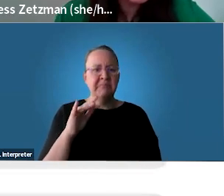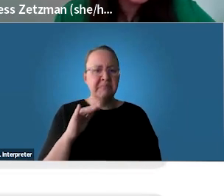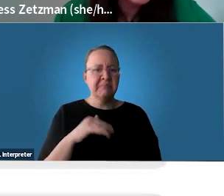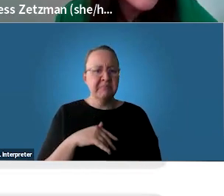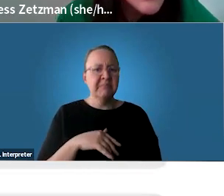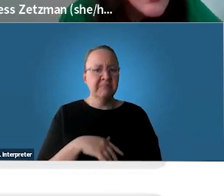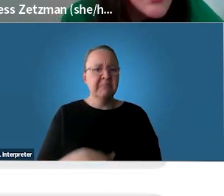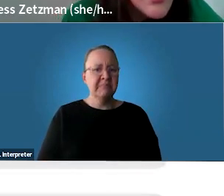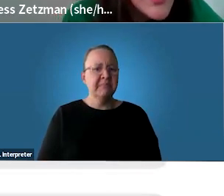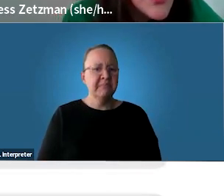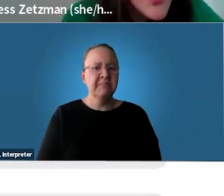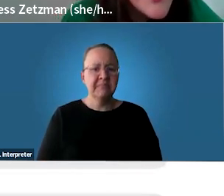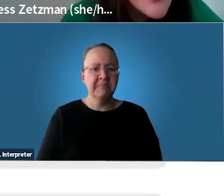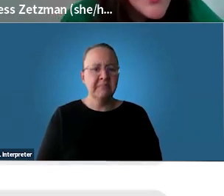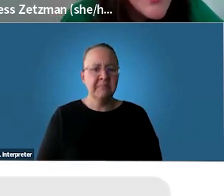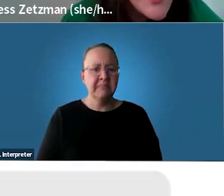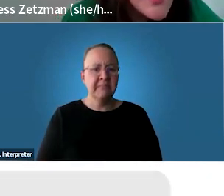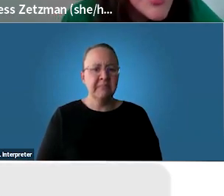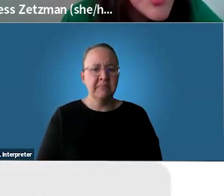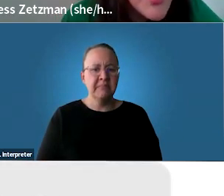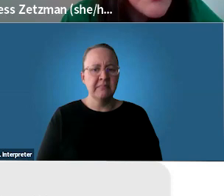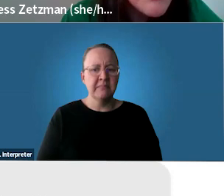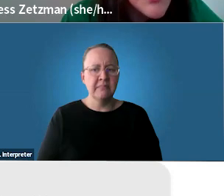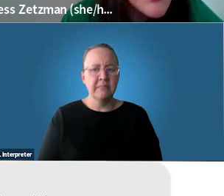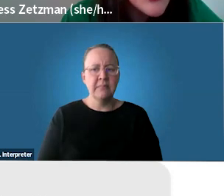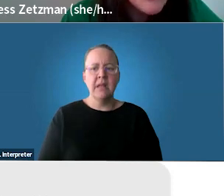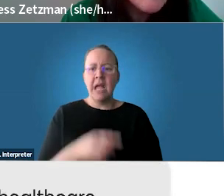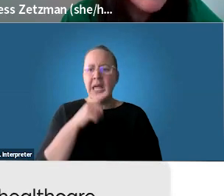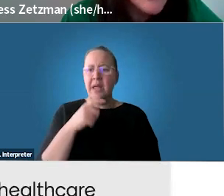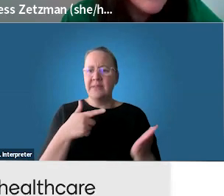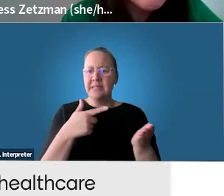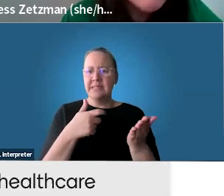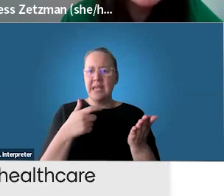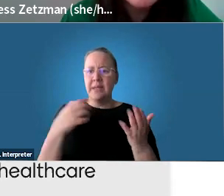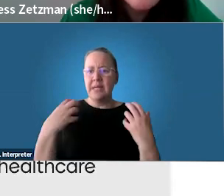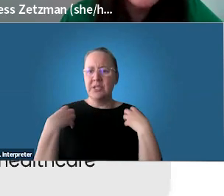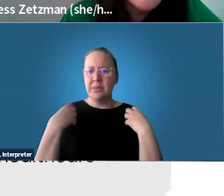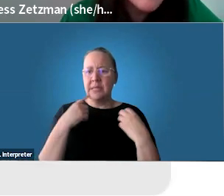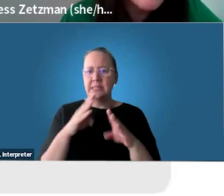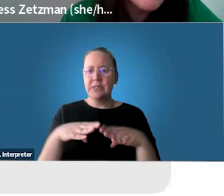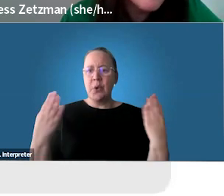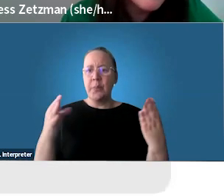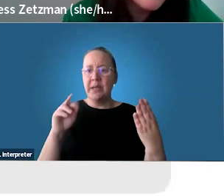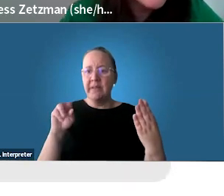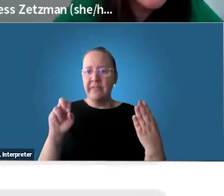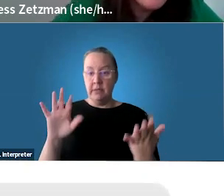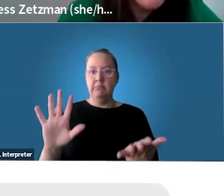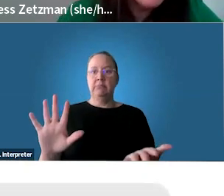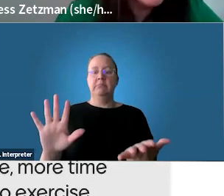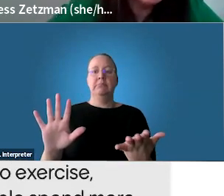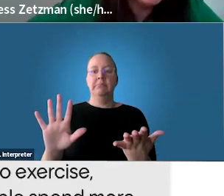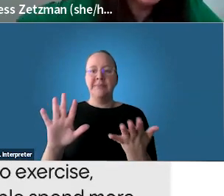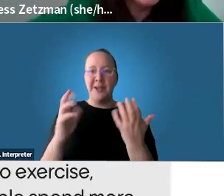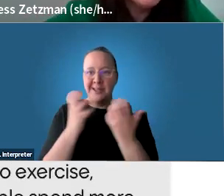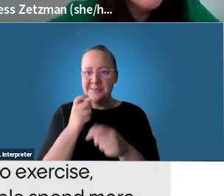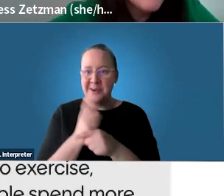services. I don't have to scan in at my gym because it's open and free. What an awesome healthy